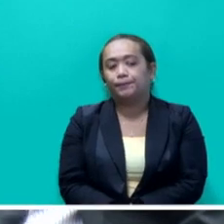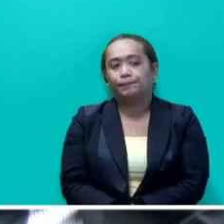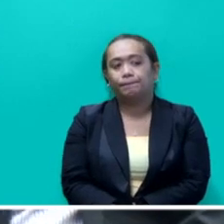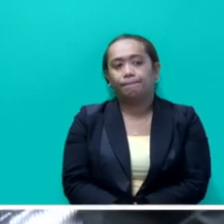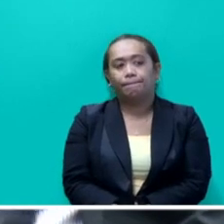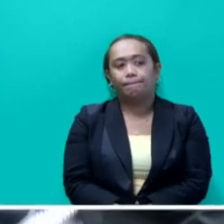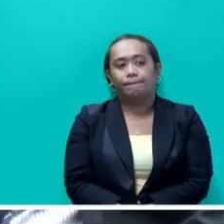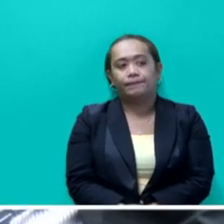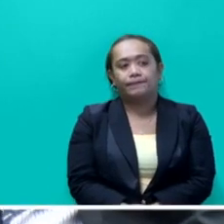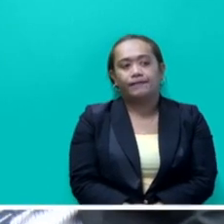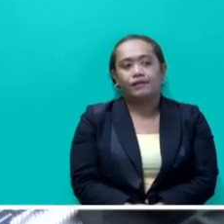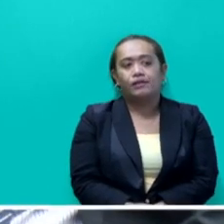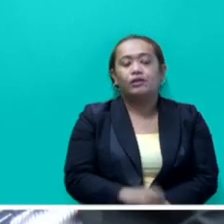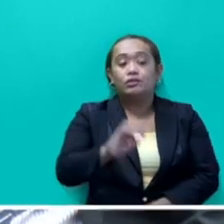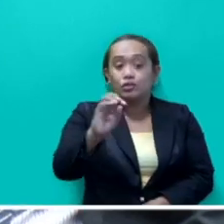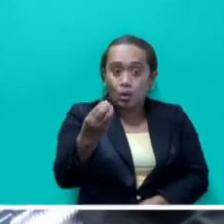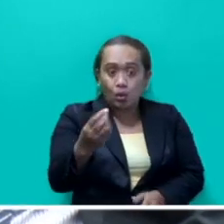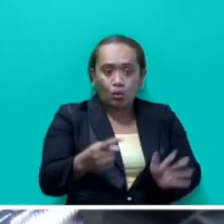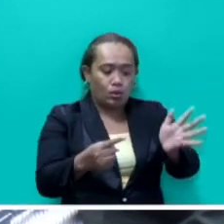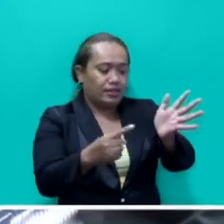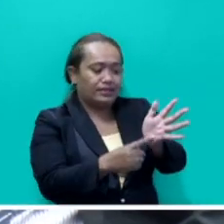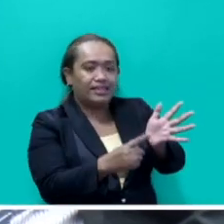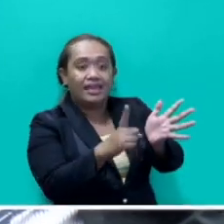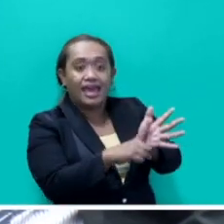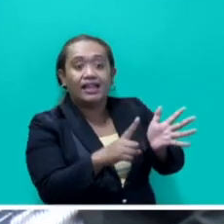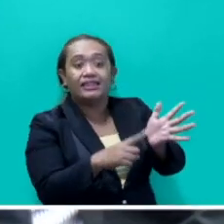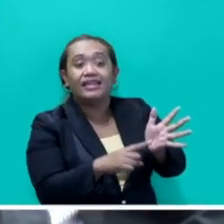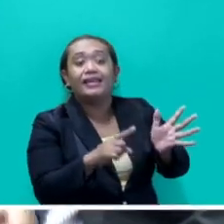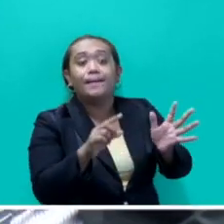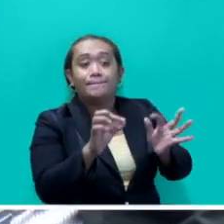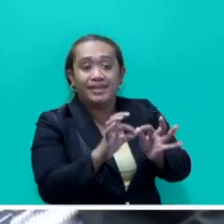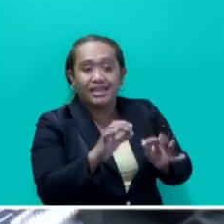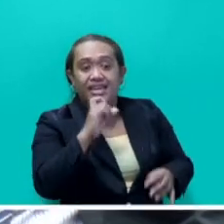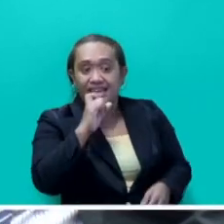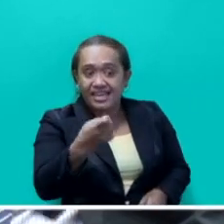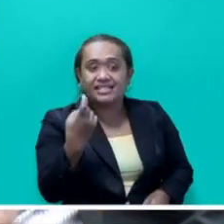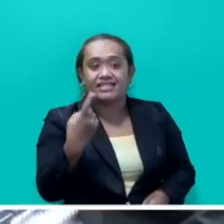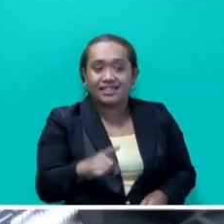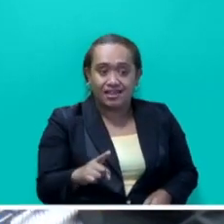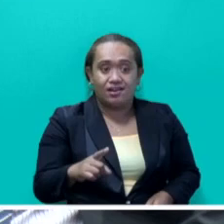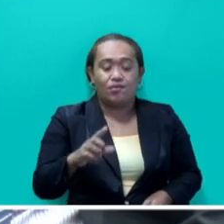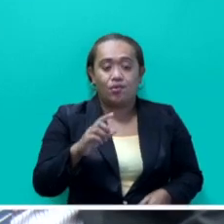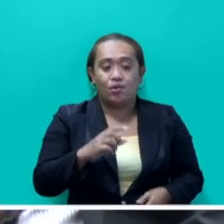which is TLTB in this case. Let's